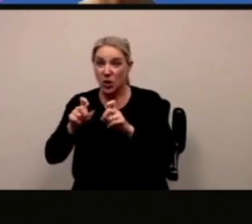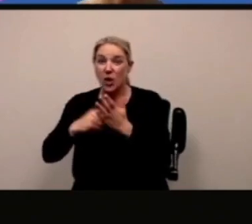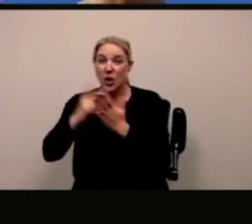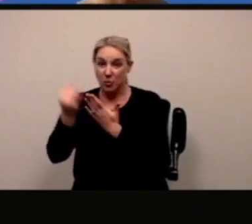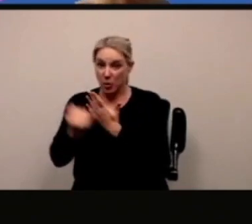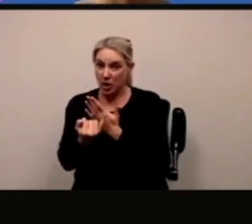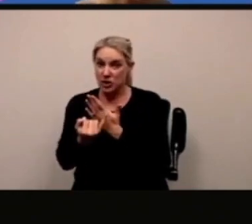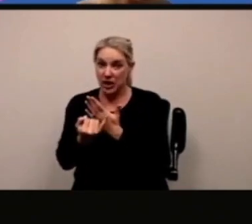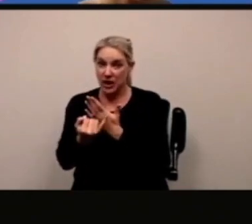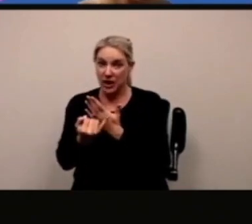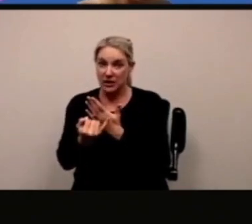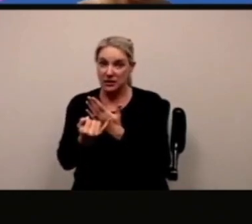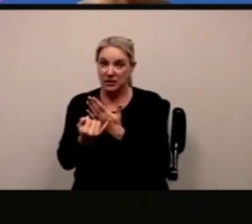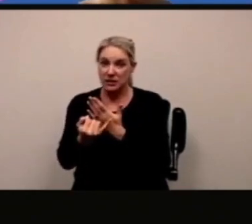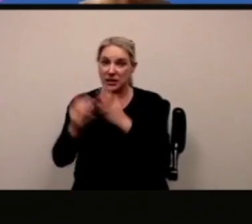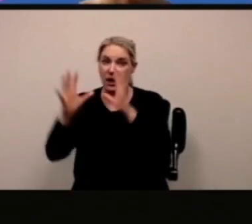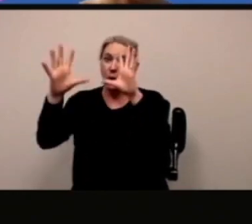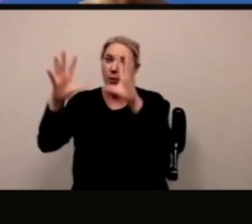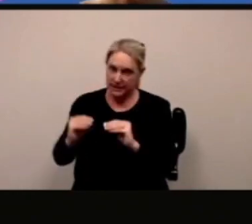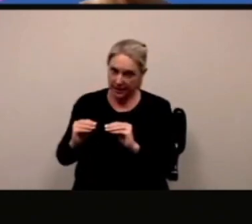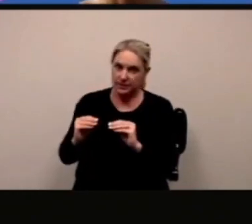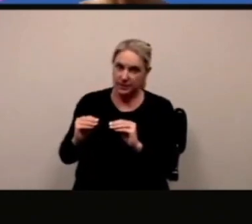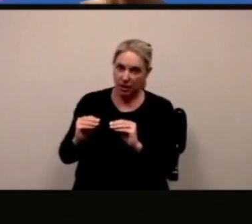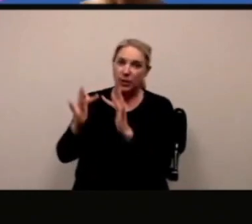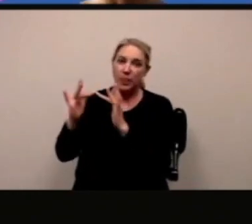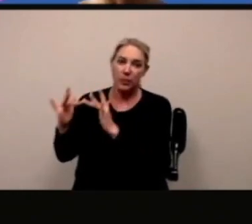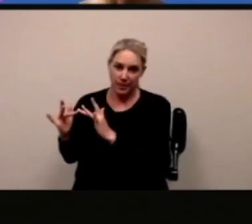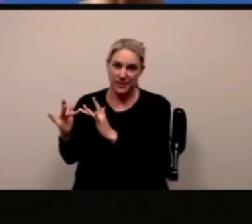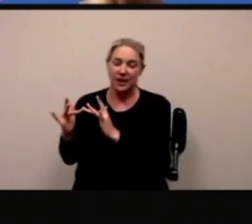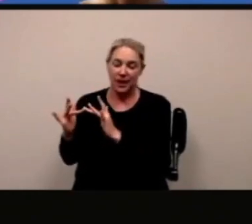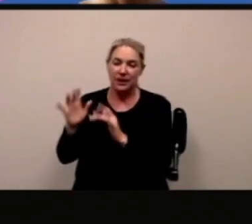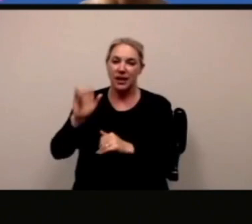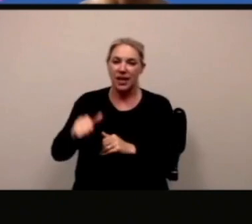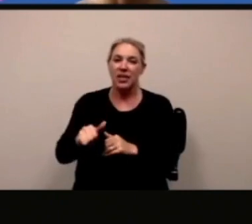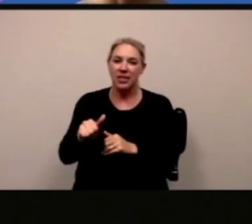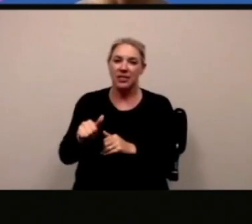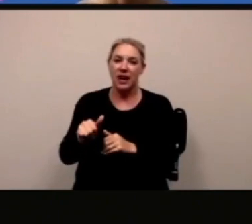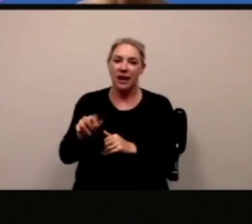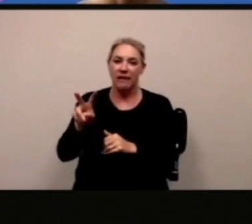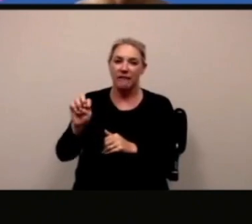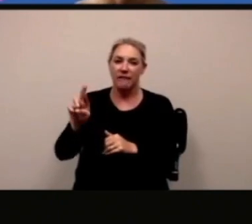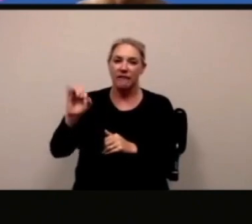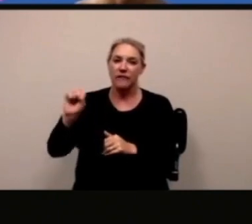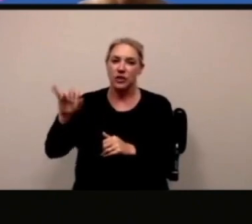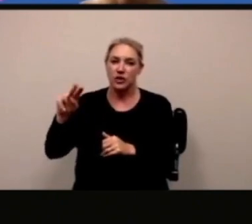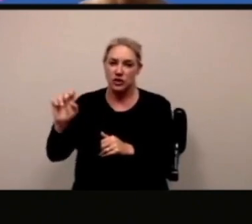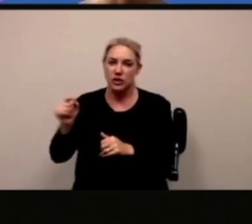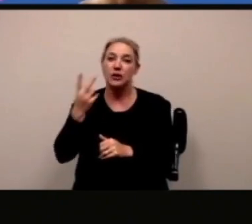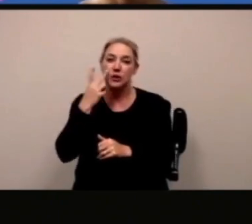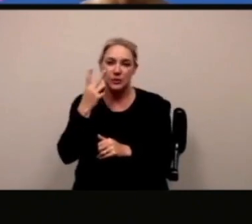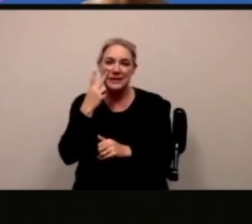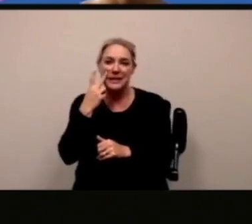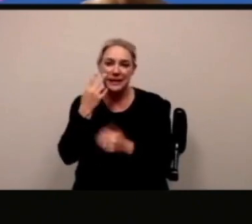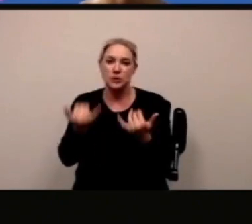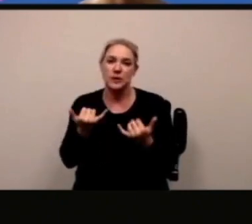gonna take down, sorry, the version that you're seeing today, probably tomorrow.